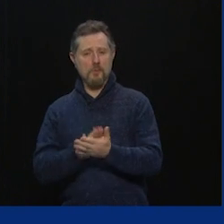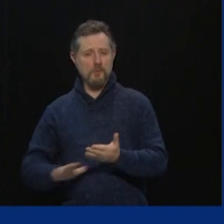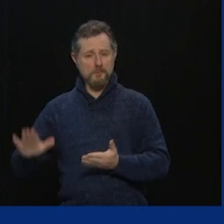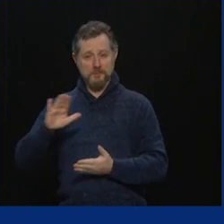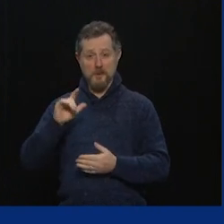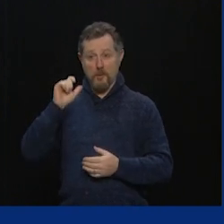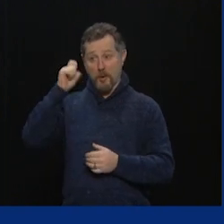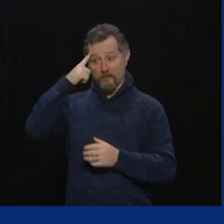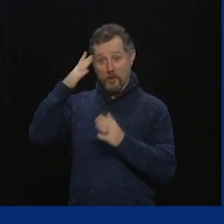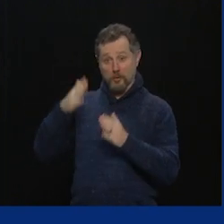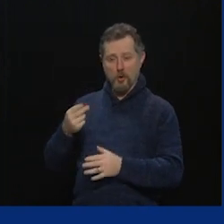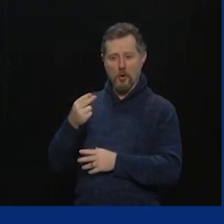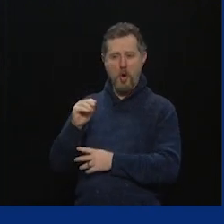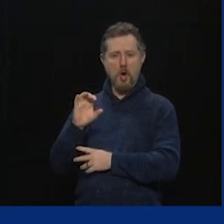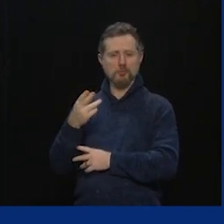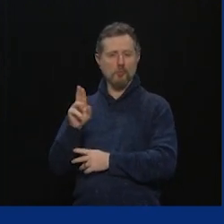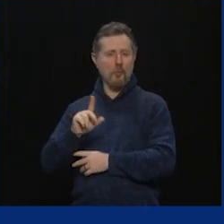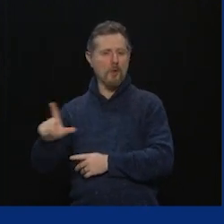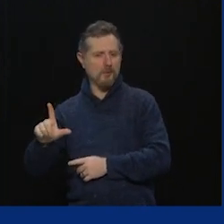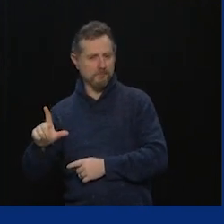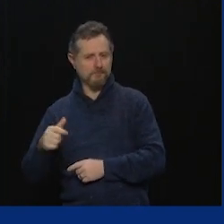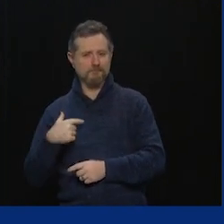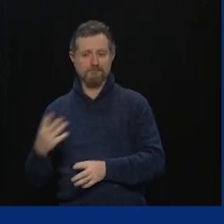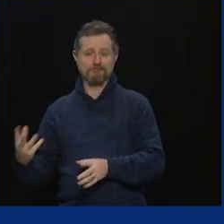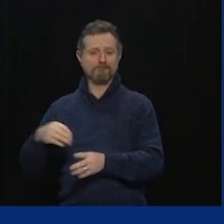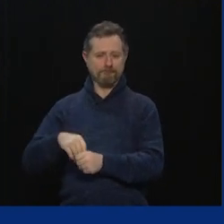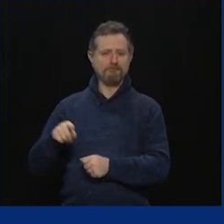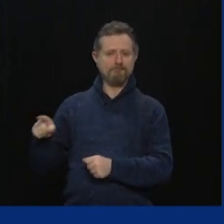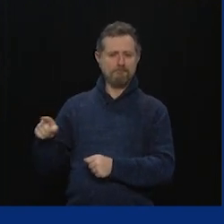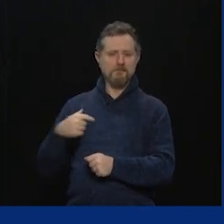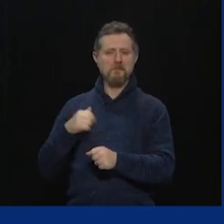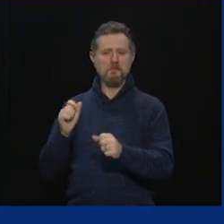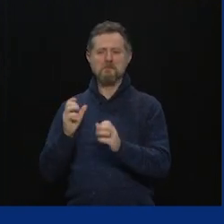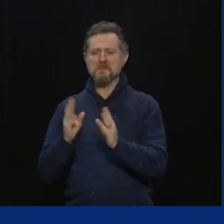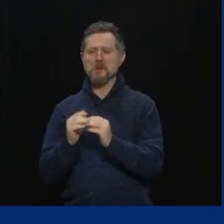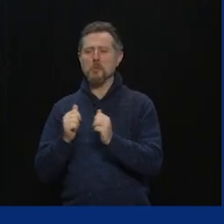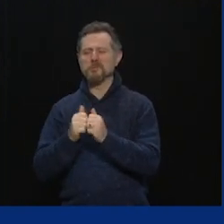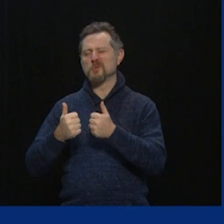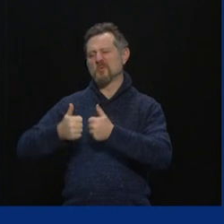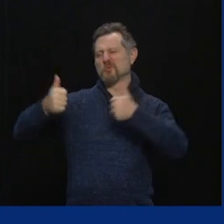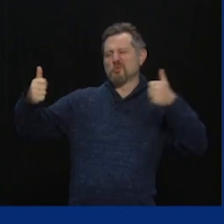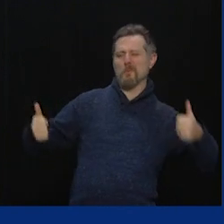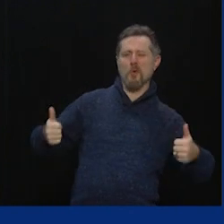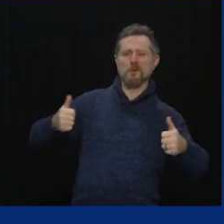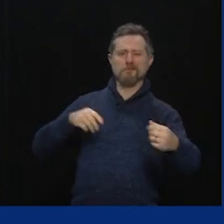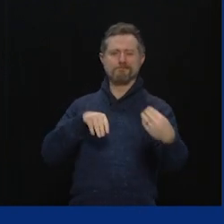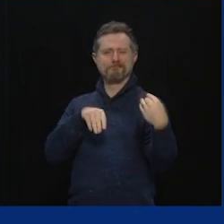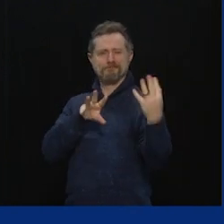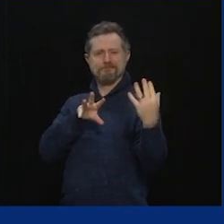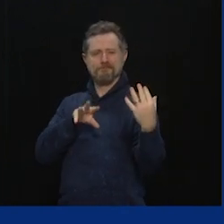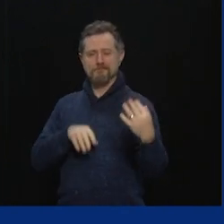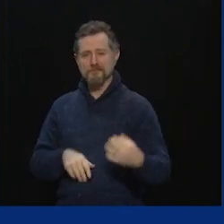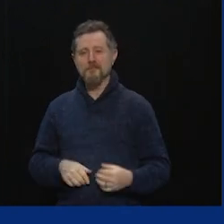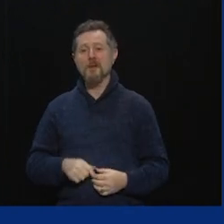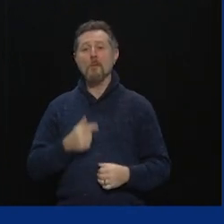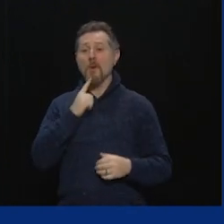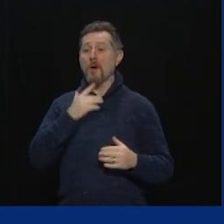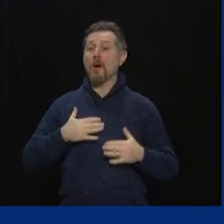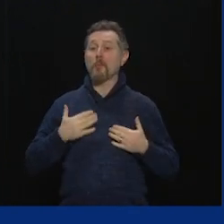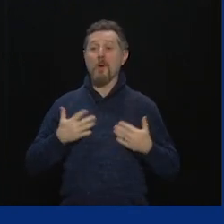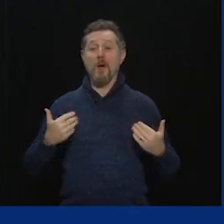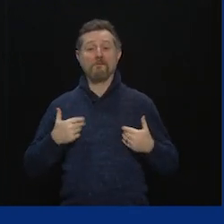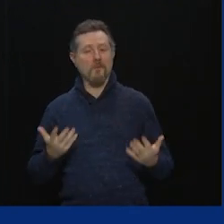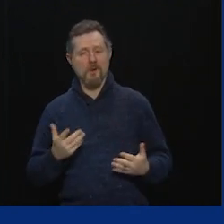Hochul, who is participating remotely. And we are so grateful to have the governor's leadership in New